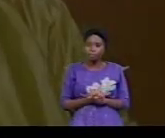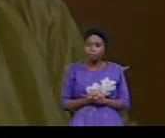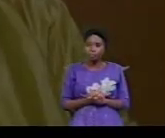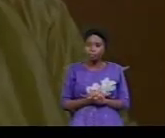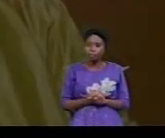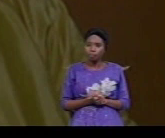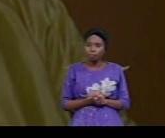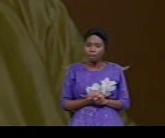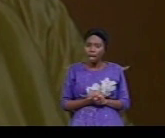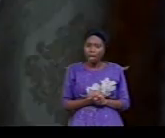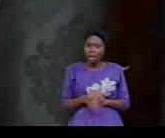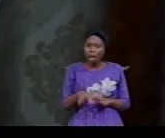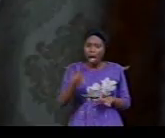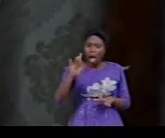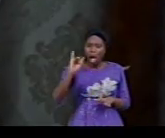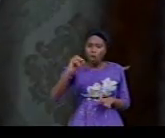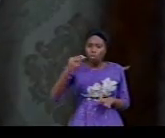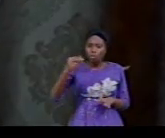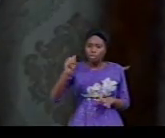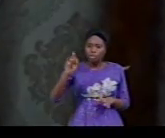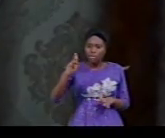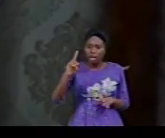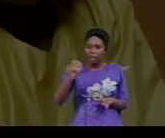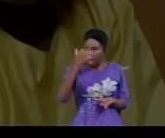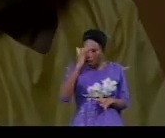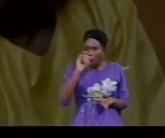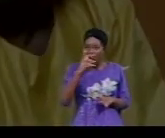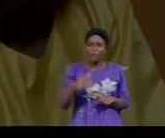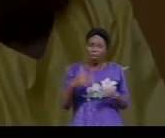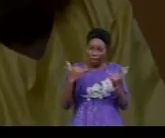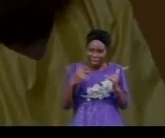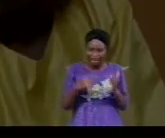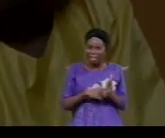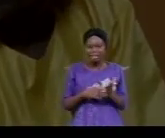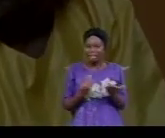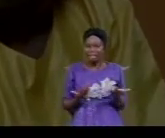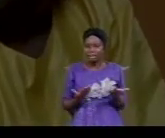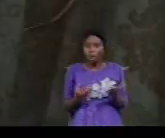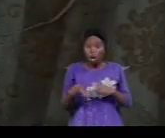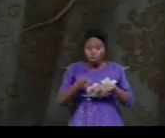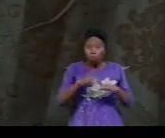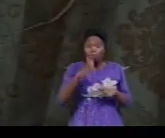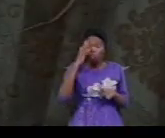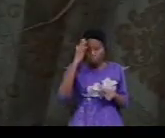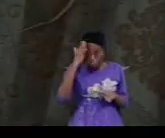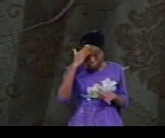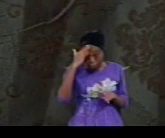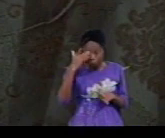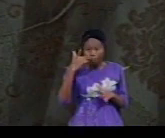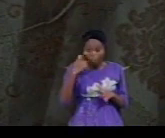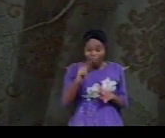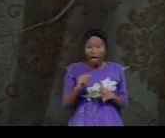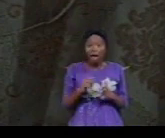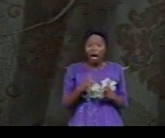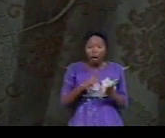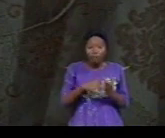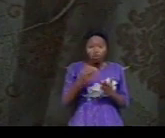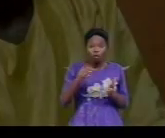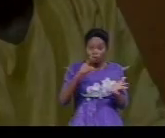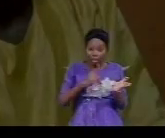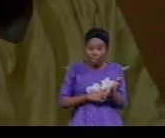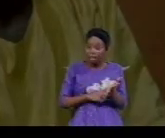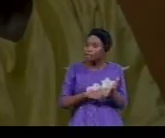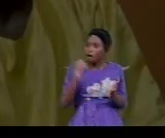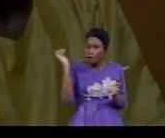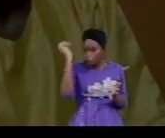are you making this difficult? It's 3 months. Do you know the implication of this foolish decision? You